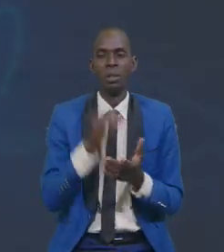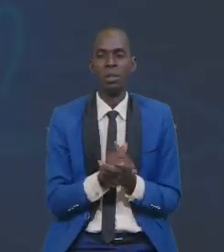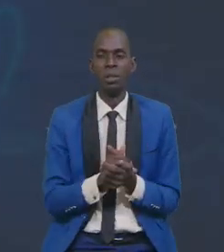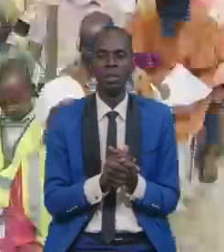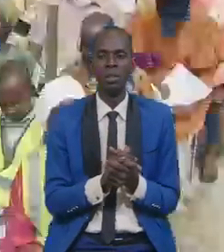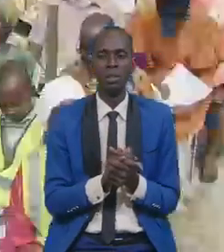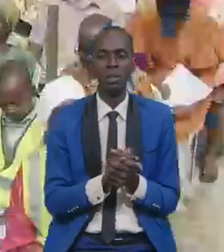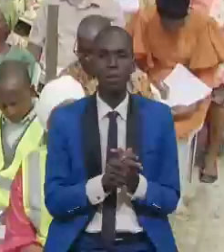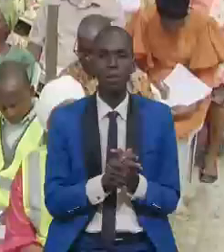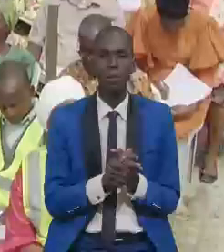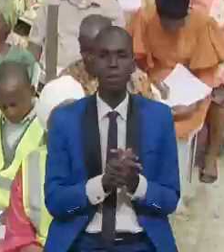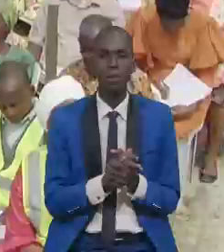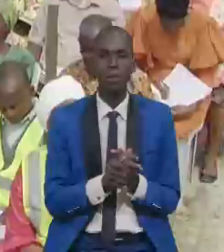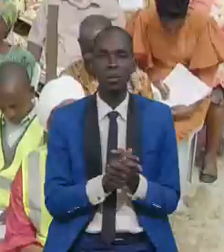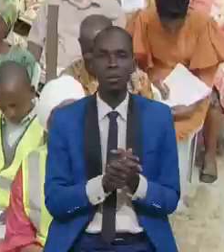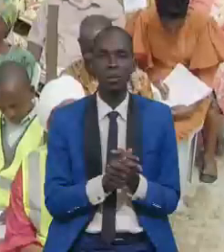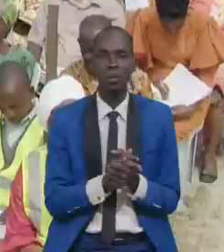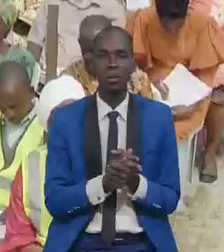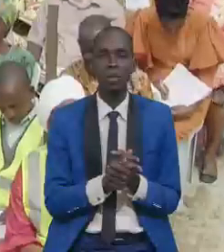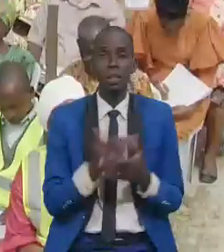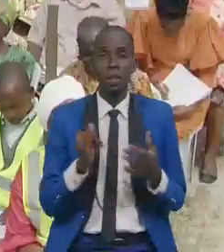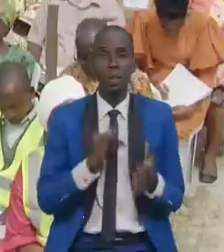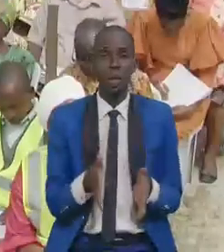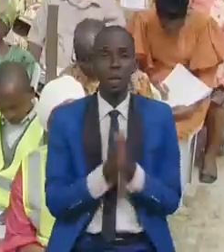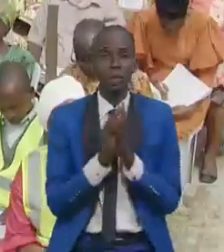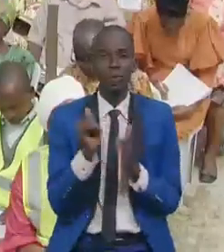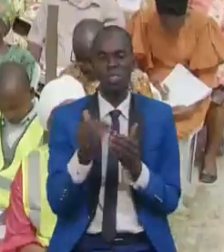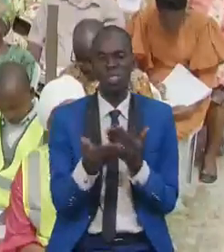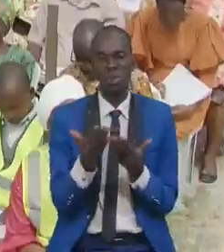one. Let me ask you a simple question.